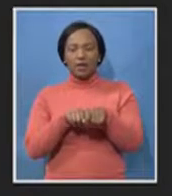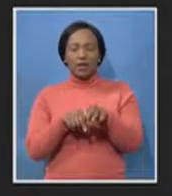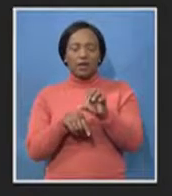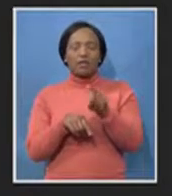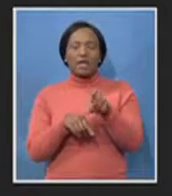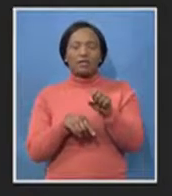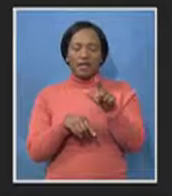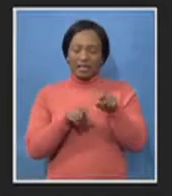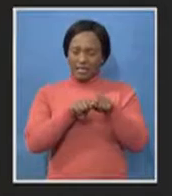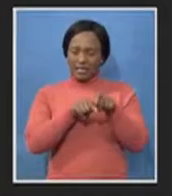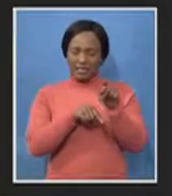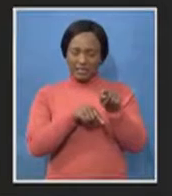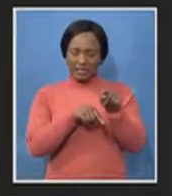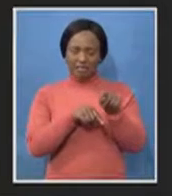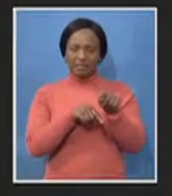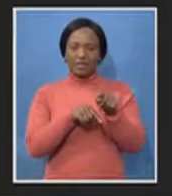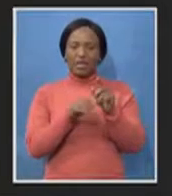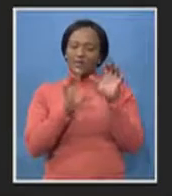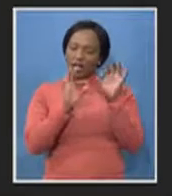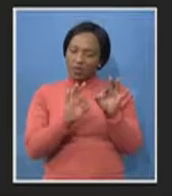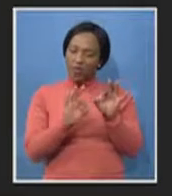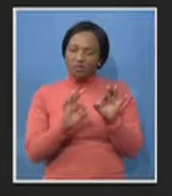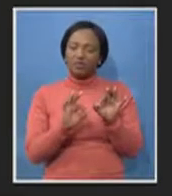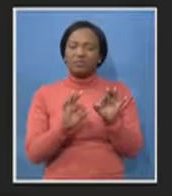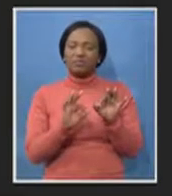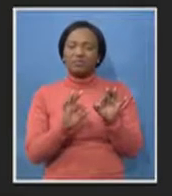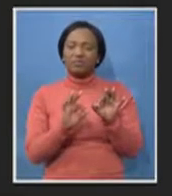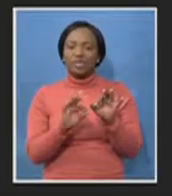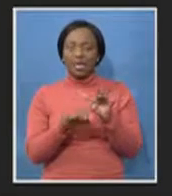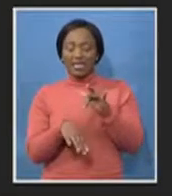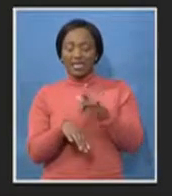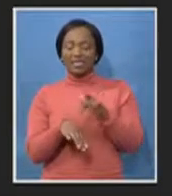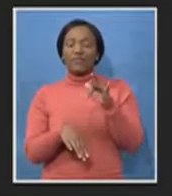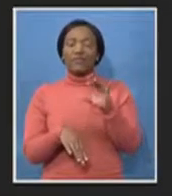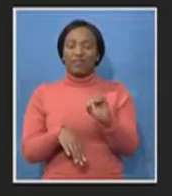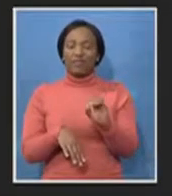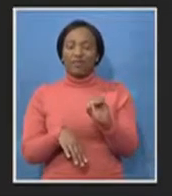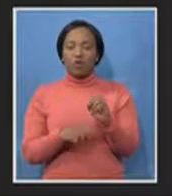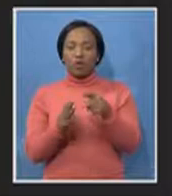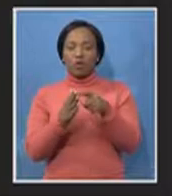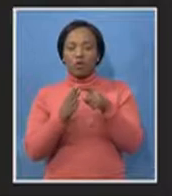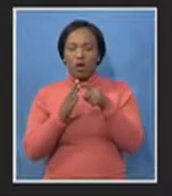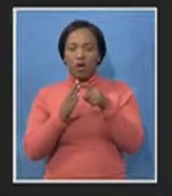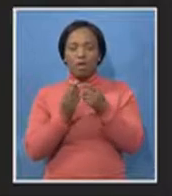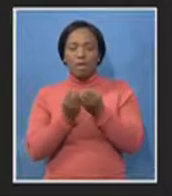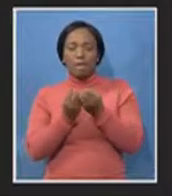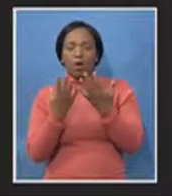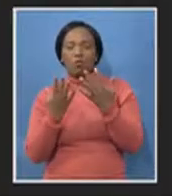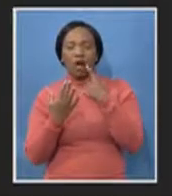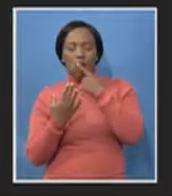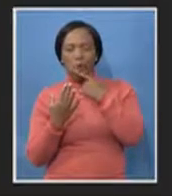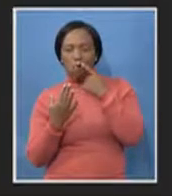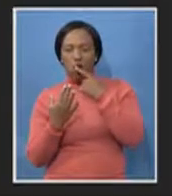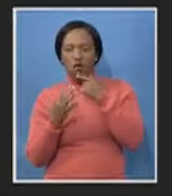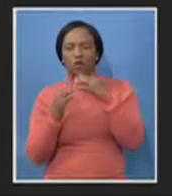accurate, is sensitive, specific, but it requires a lot of multiple steps and is difficult to decentralize. We are hoping that